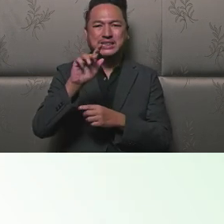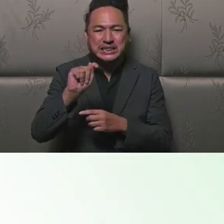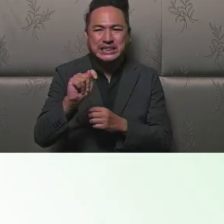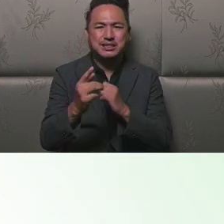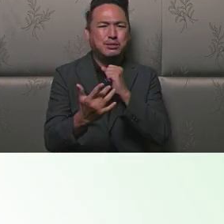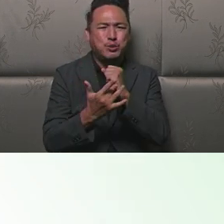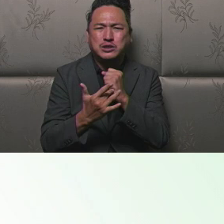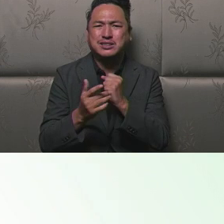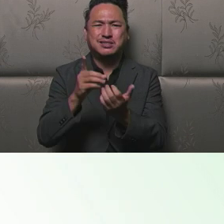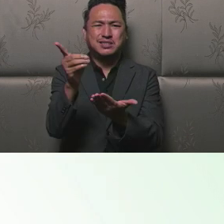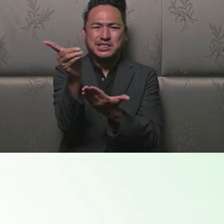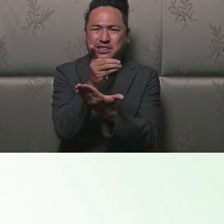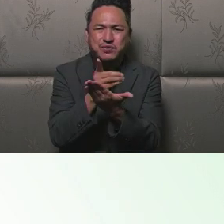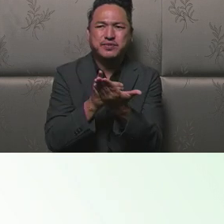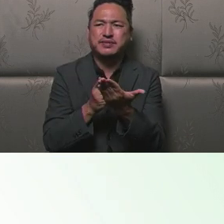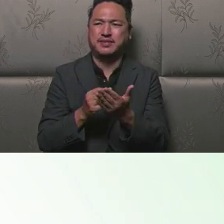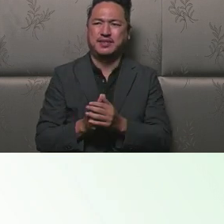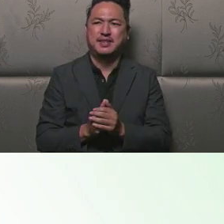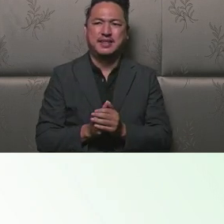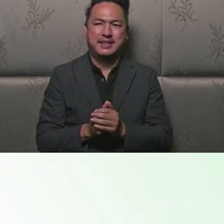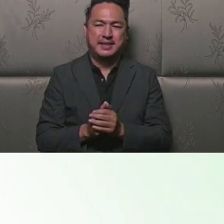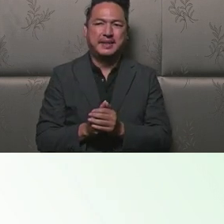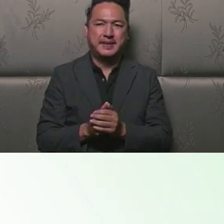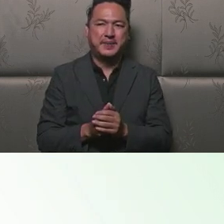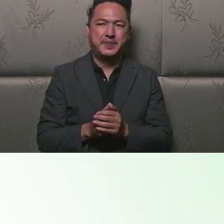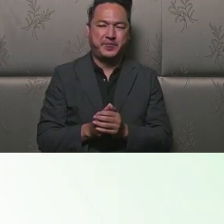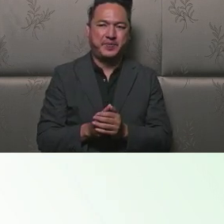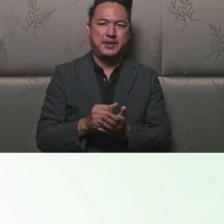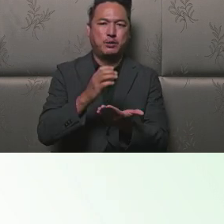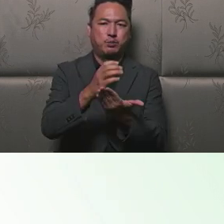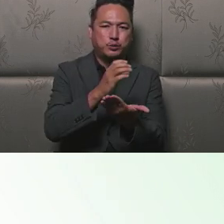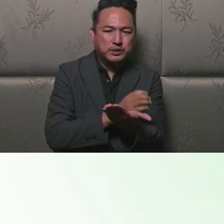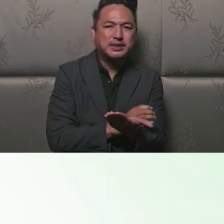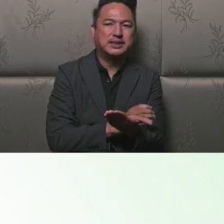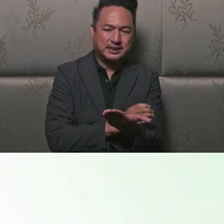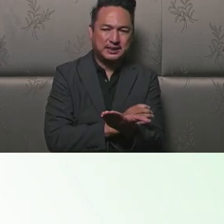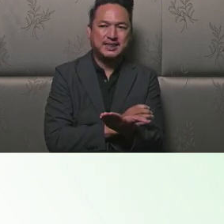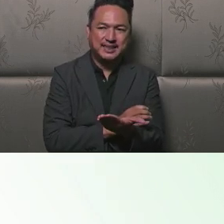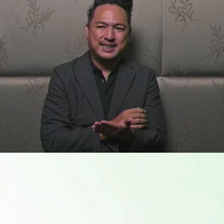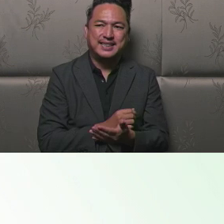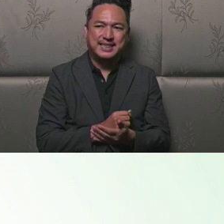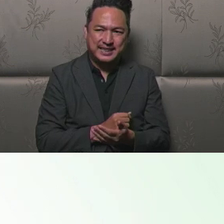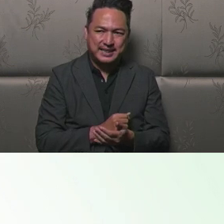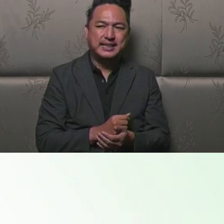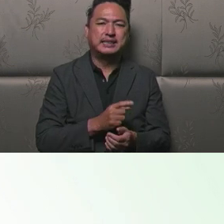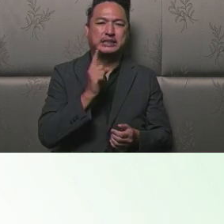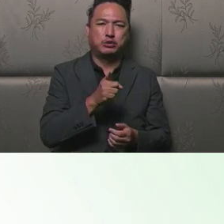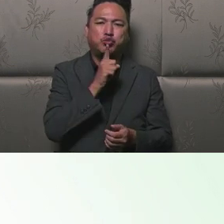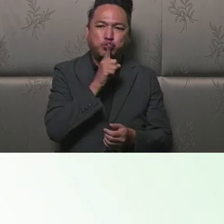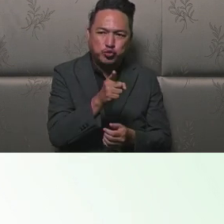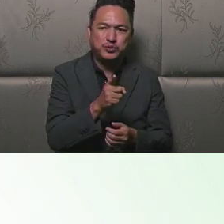recognizes non-traditional ways of learning experiences, such as workplace training and